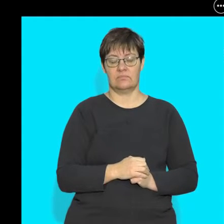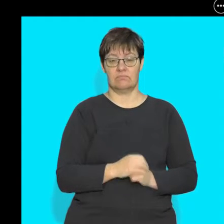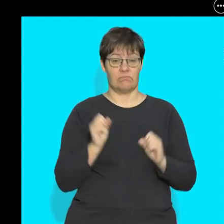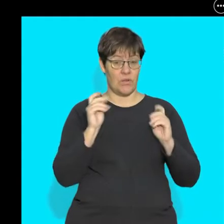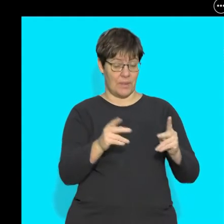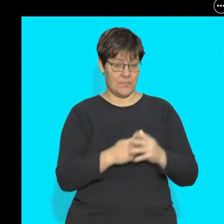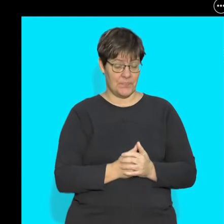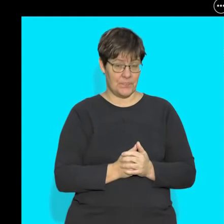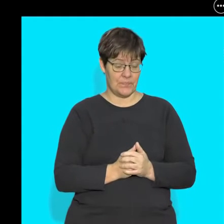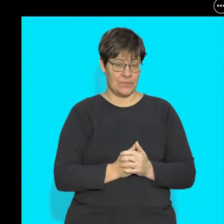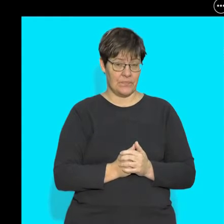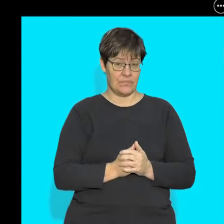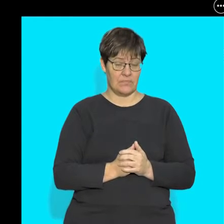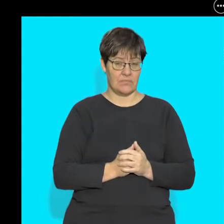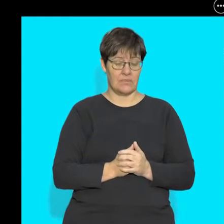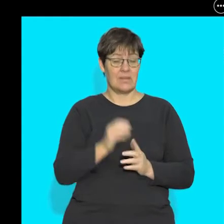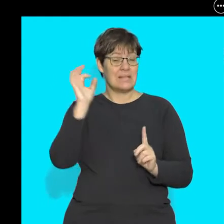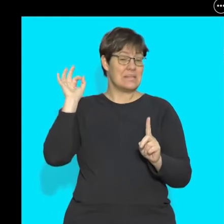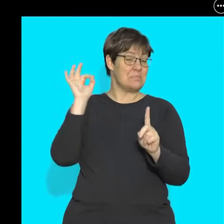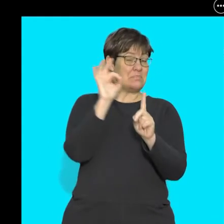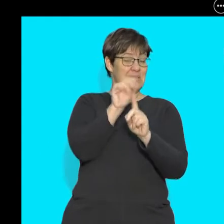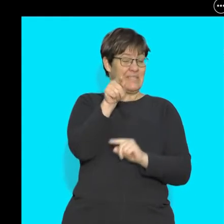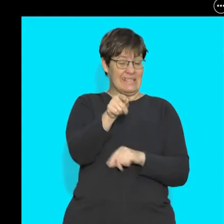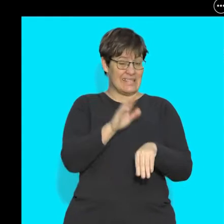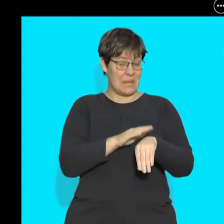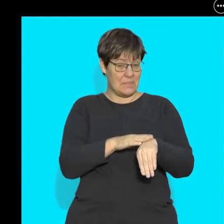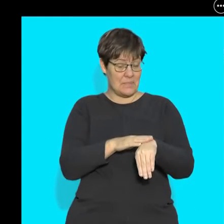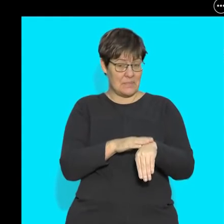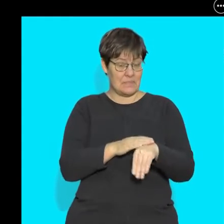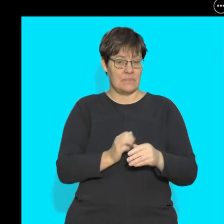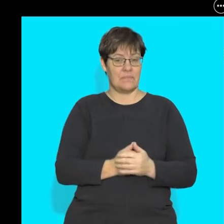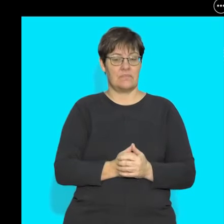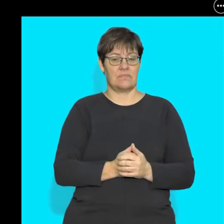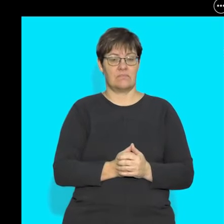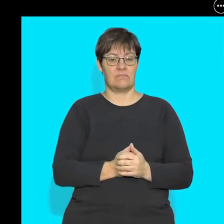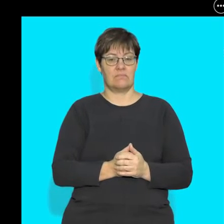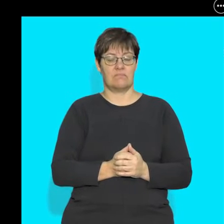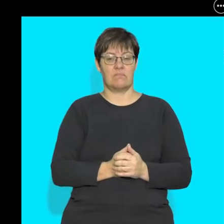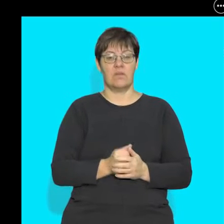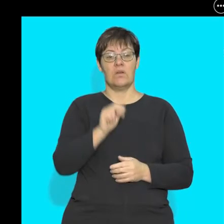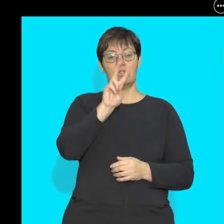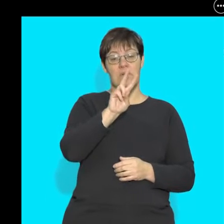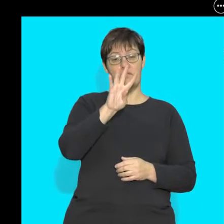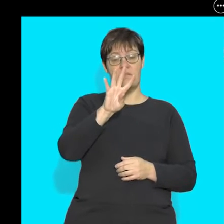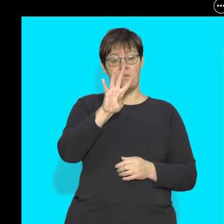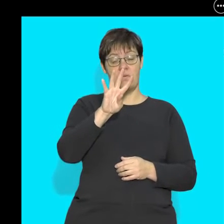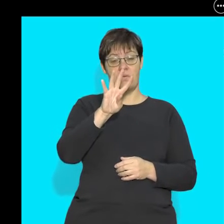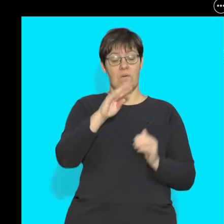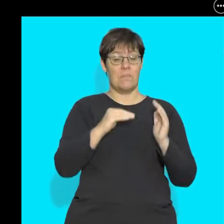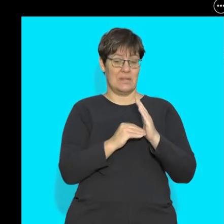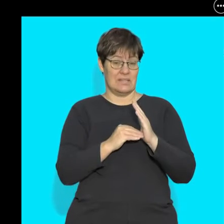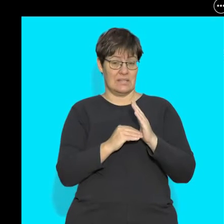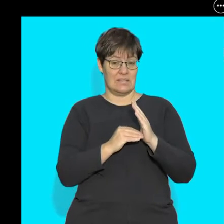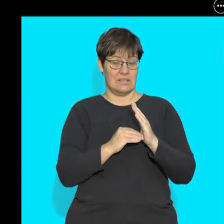Okay, so at this exact moment in time, it was going at 24 meters